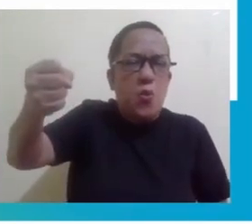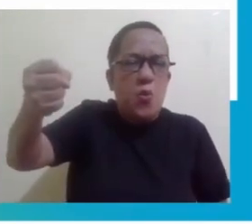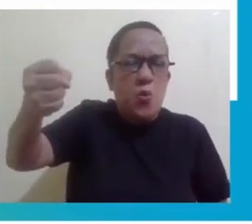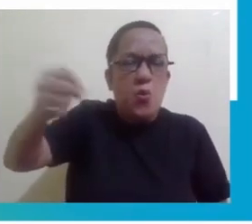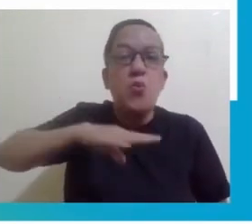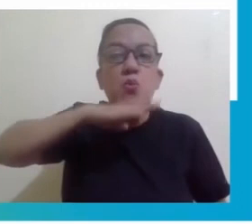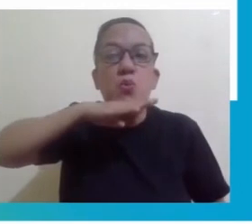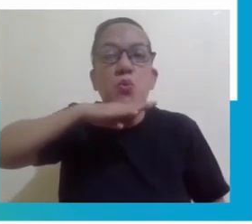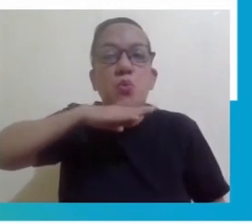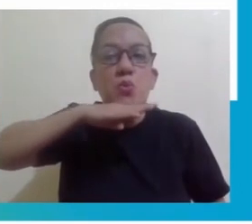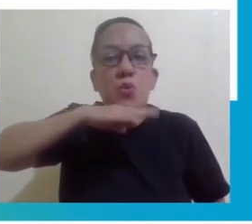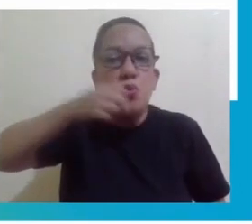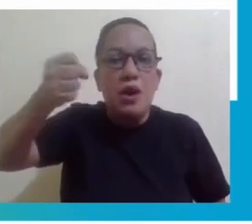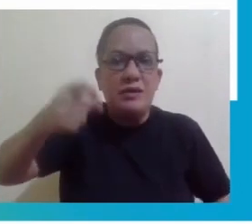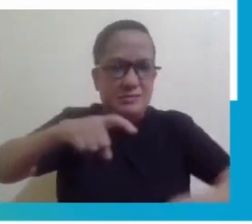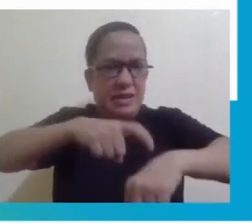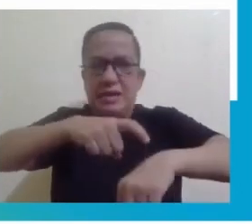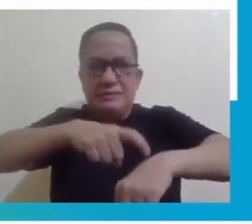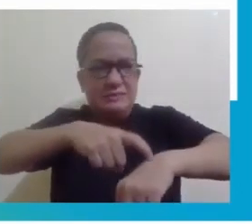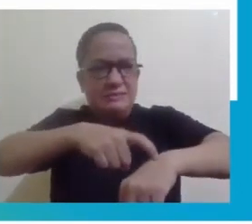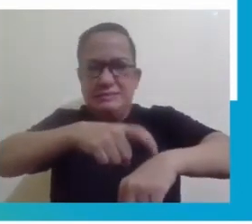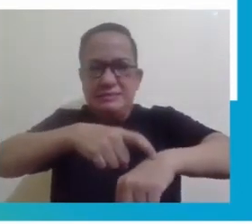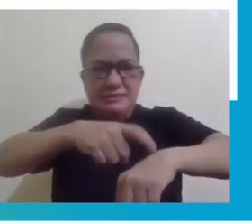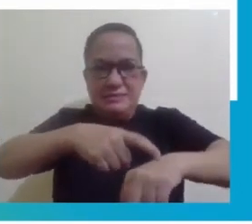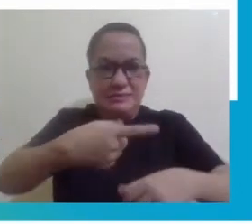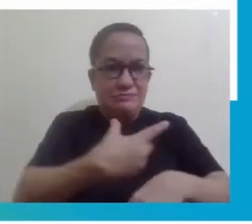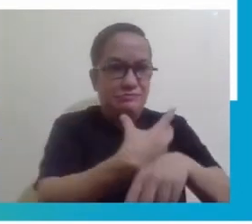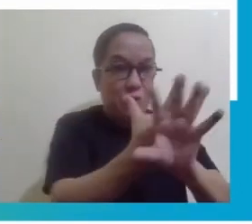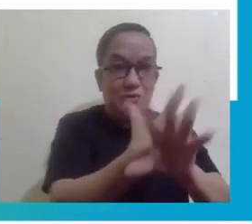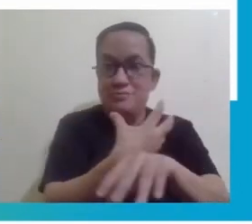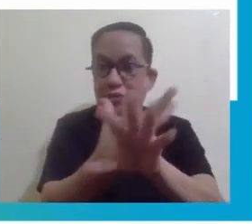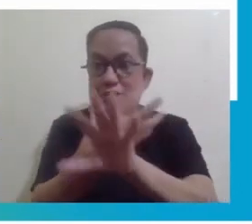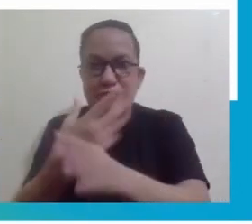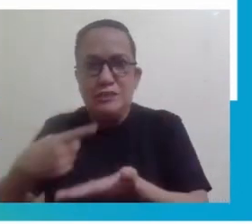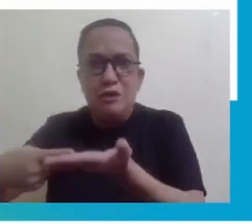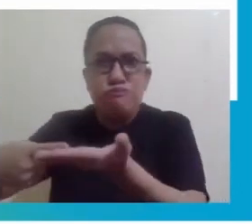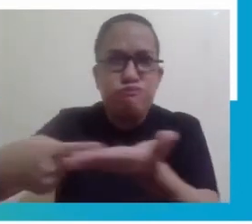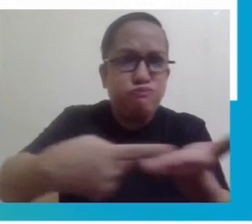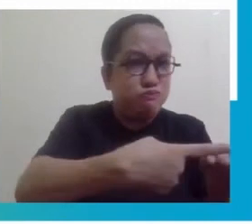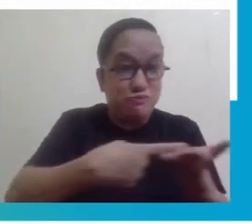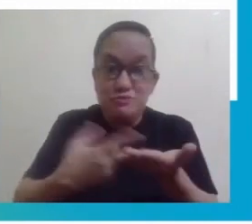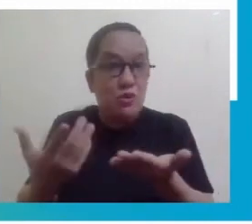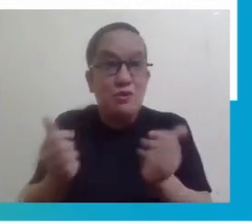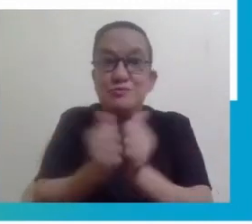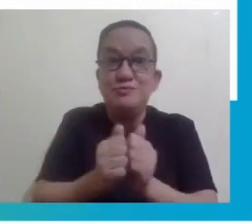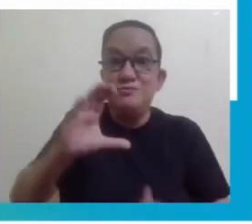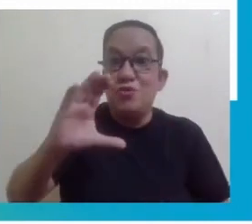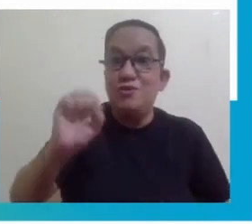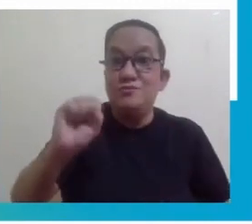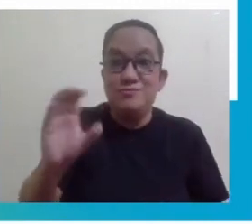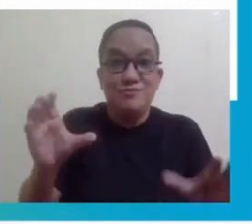session virtually with civil society. I much prefer the in-person, and I hope that in the